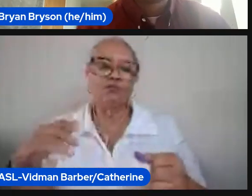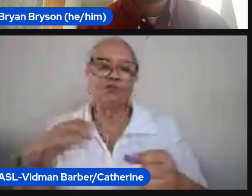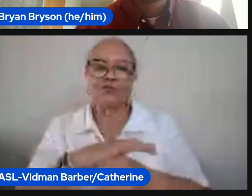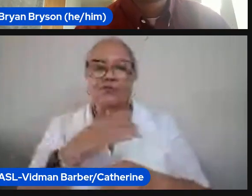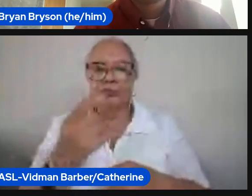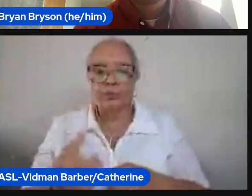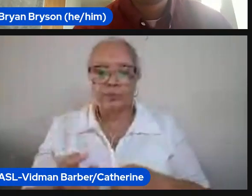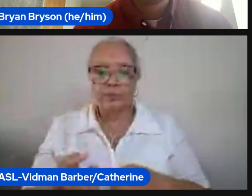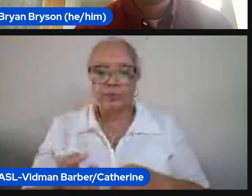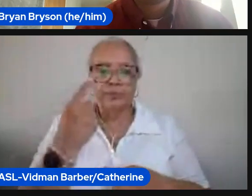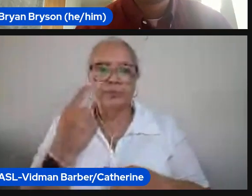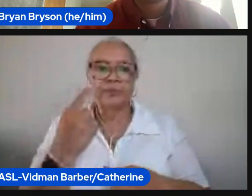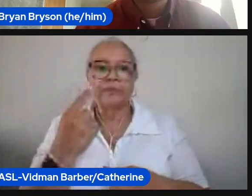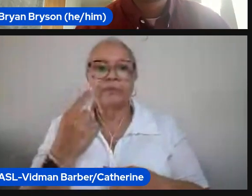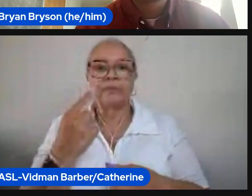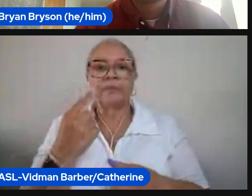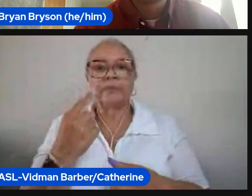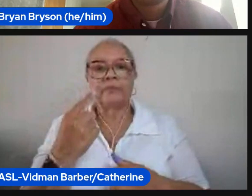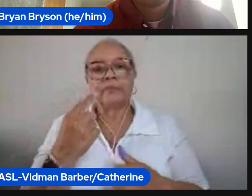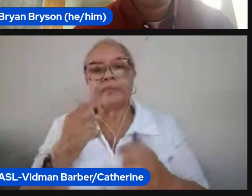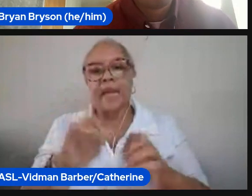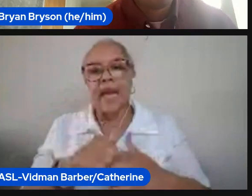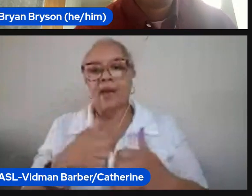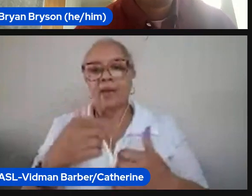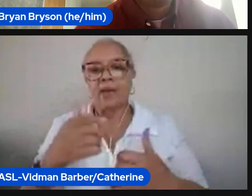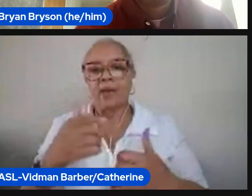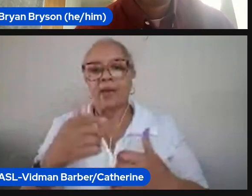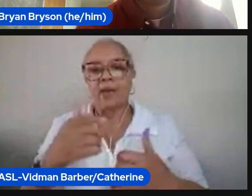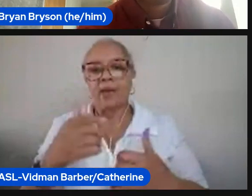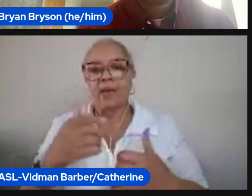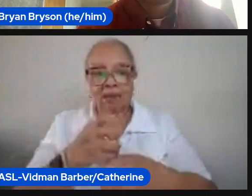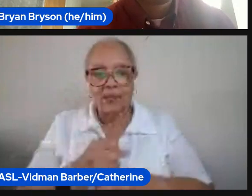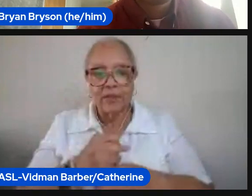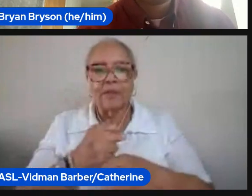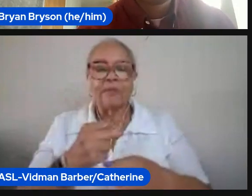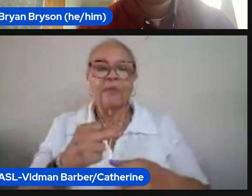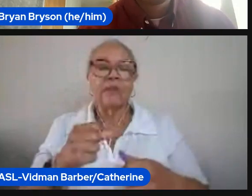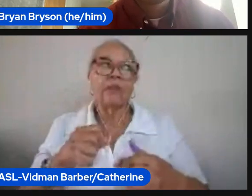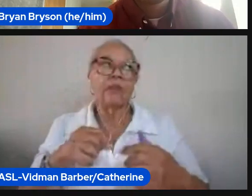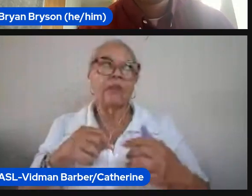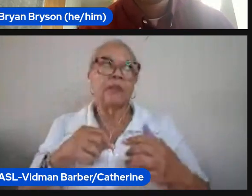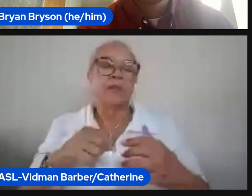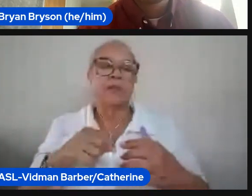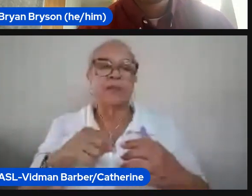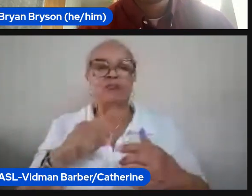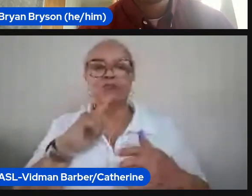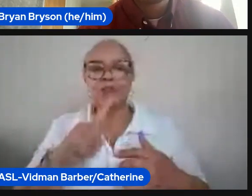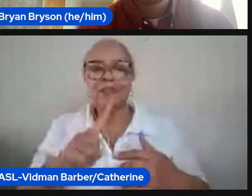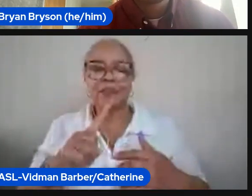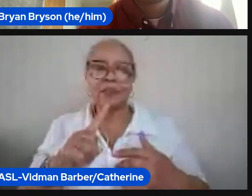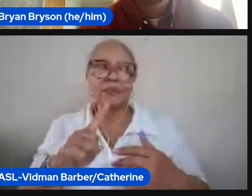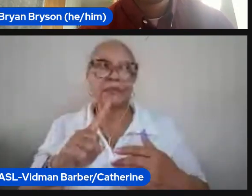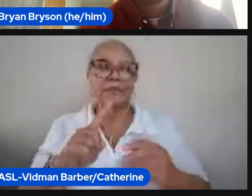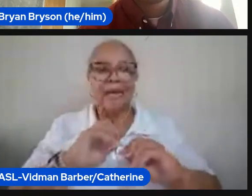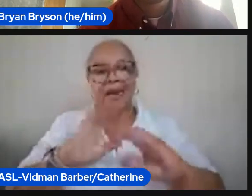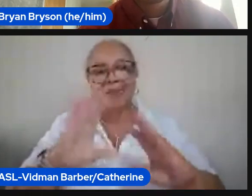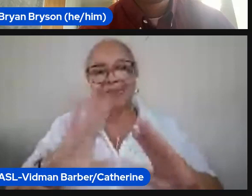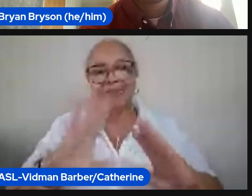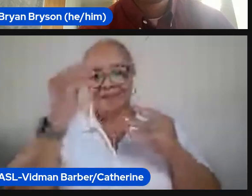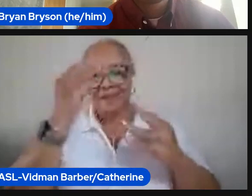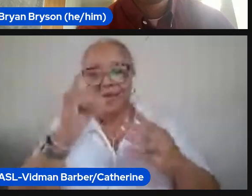how the algorithm is treating the data and well, there are ways that we